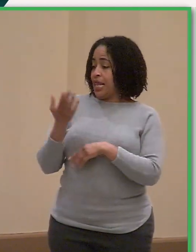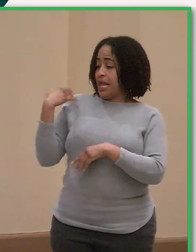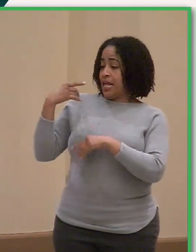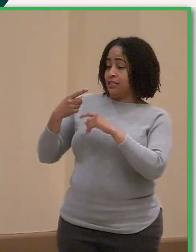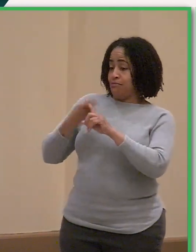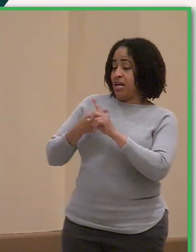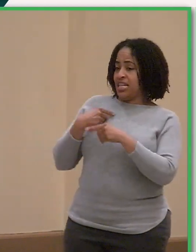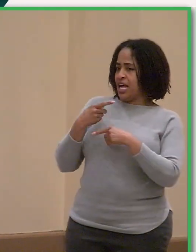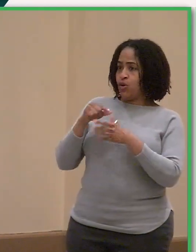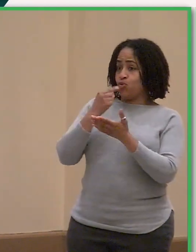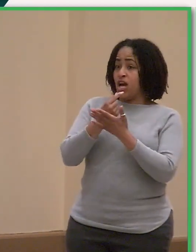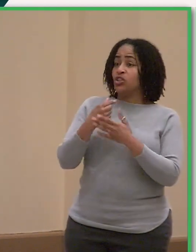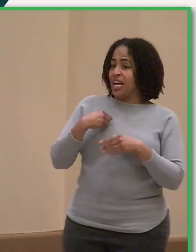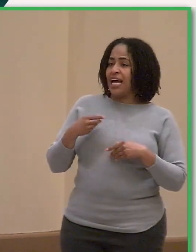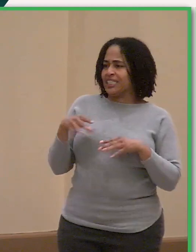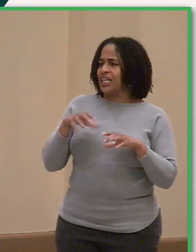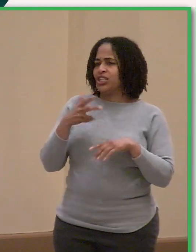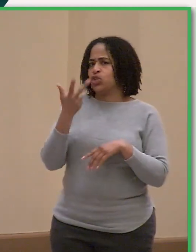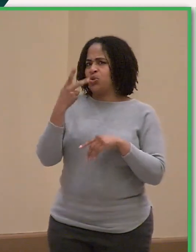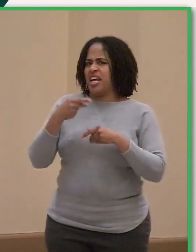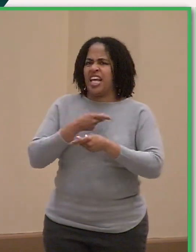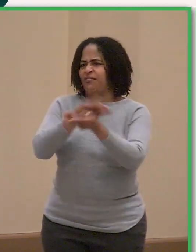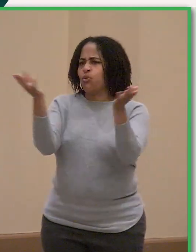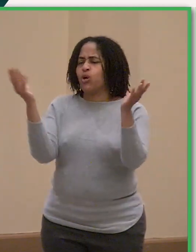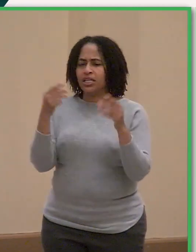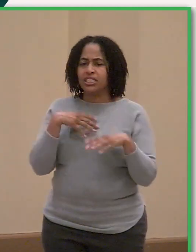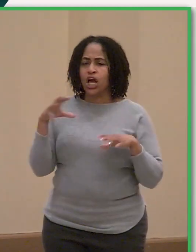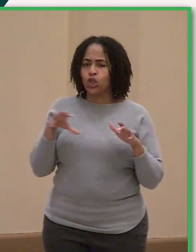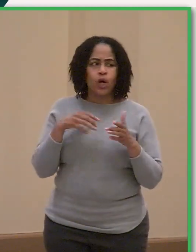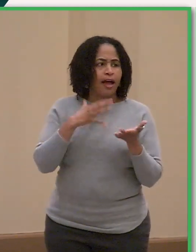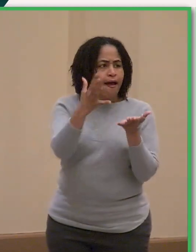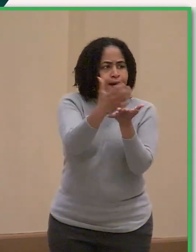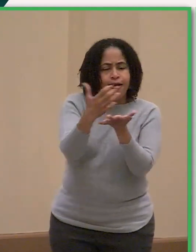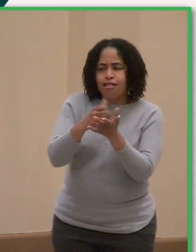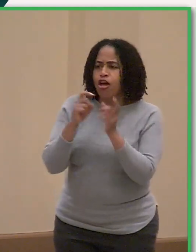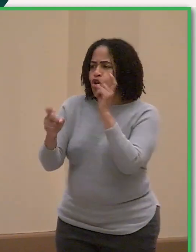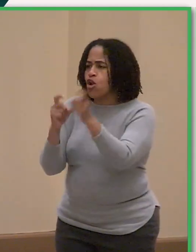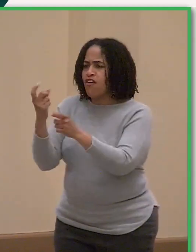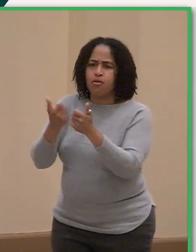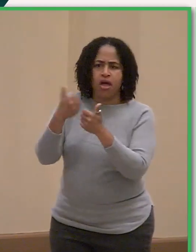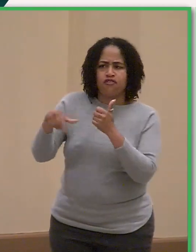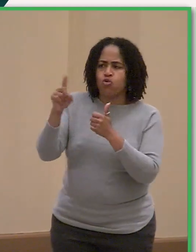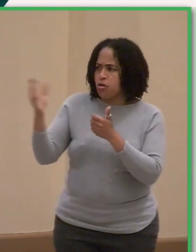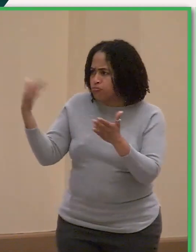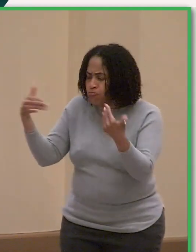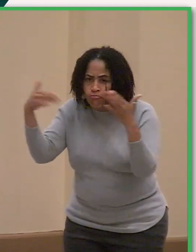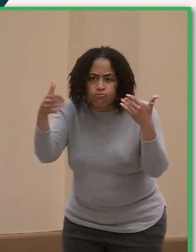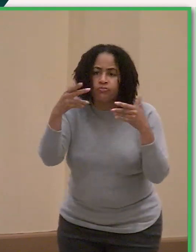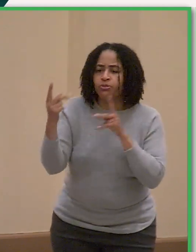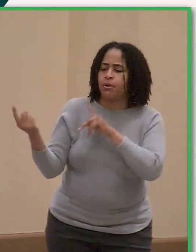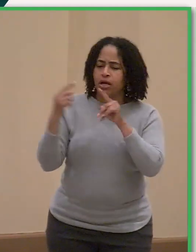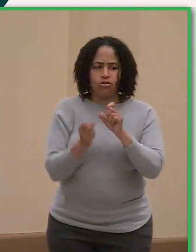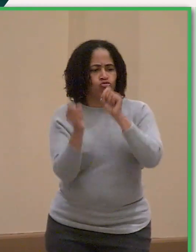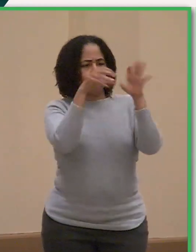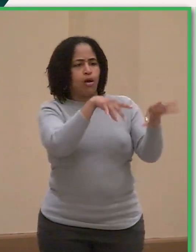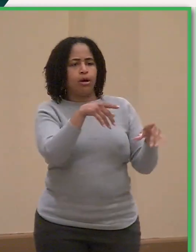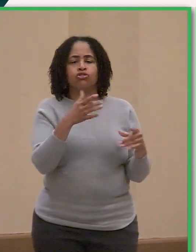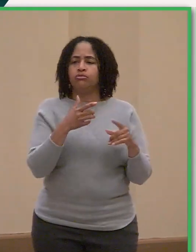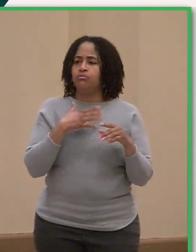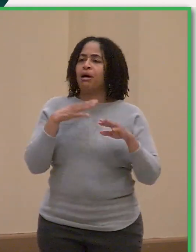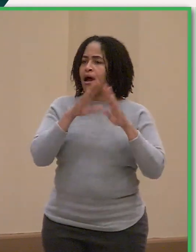did, it was 3 giveaways I did. So what I do, I collect donations from all over. People come, they drop it off to the